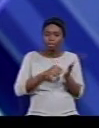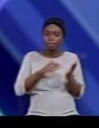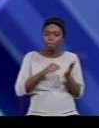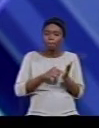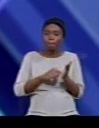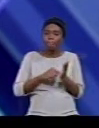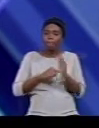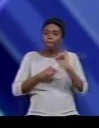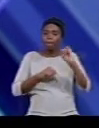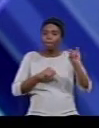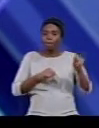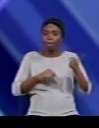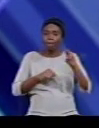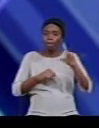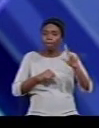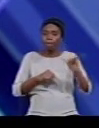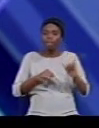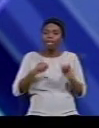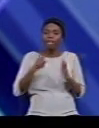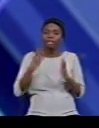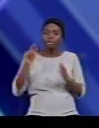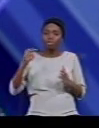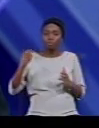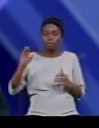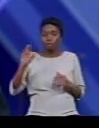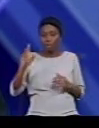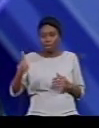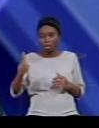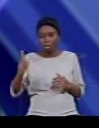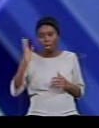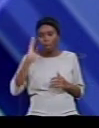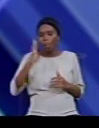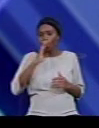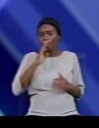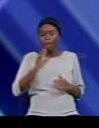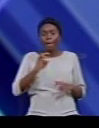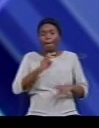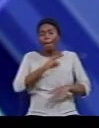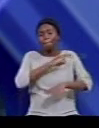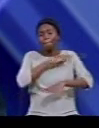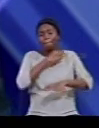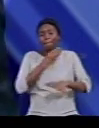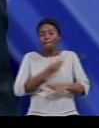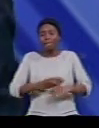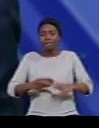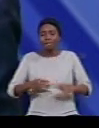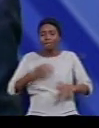edition of GCK, there will be mighty revival globally.